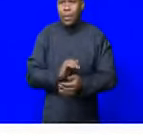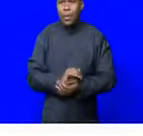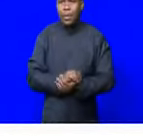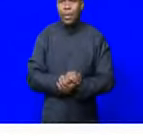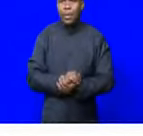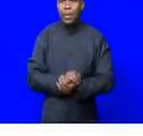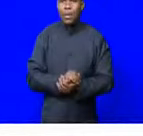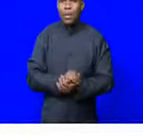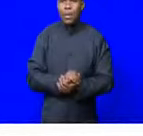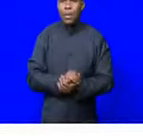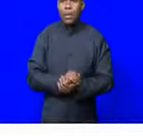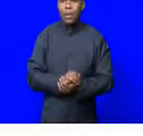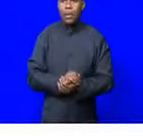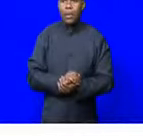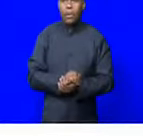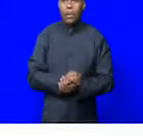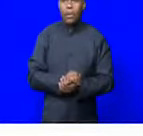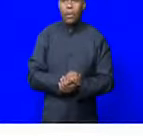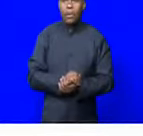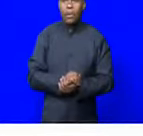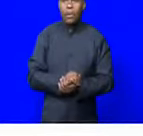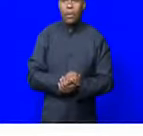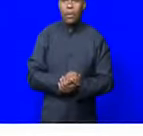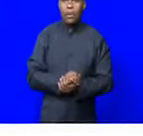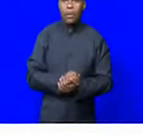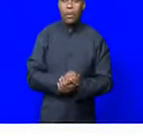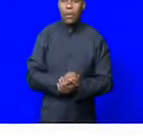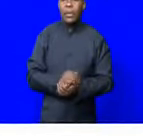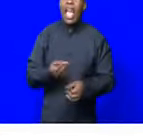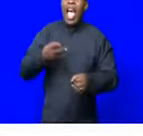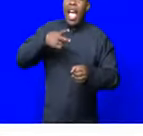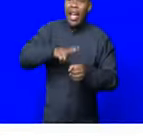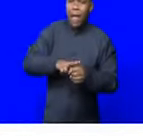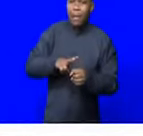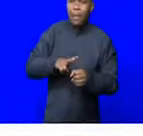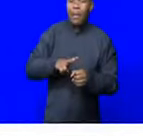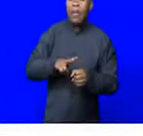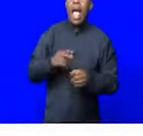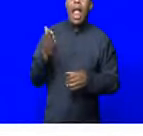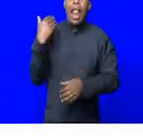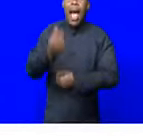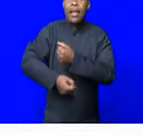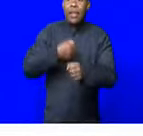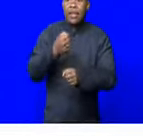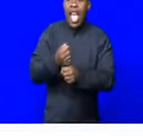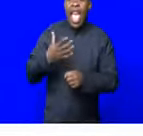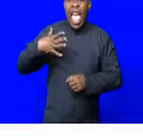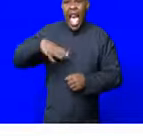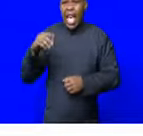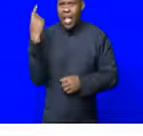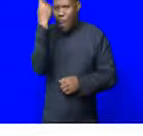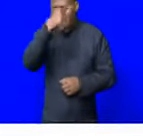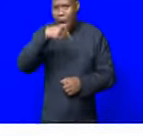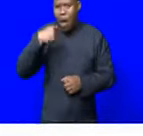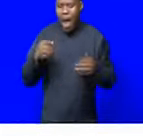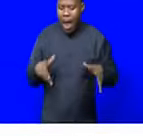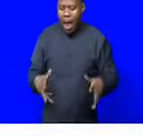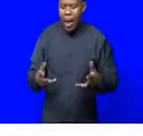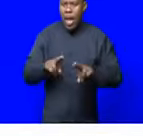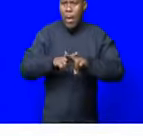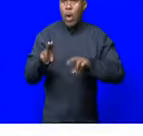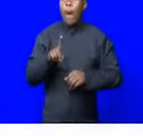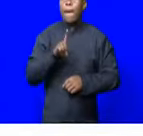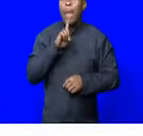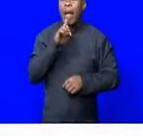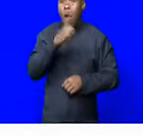they find themselves working with limited funds. There were some hours that were left over, which the farmers hope will be considered